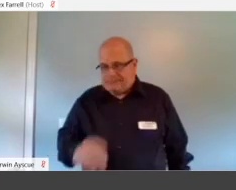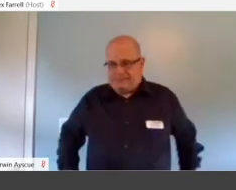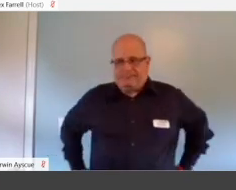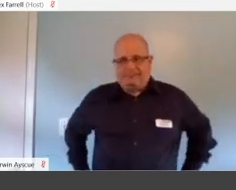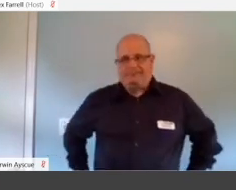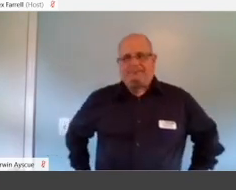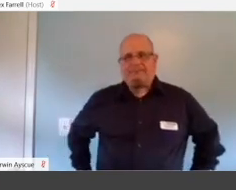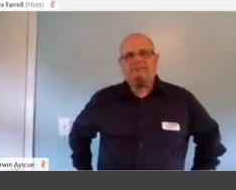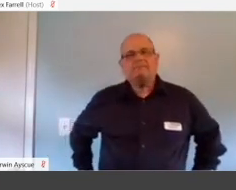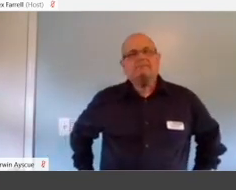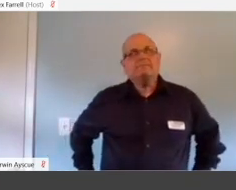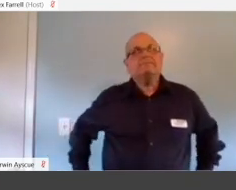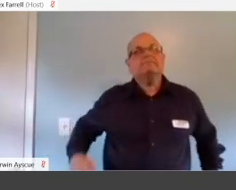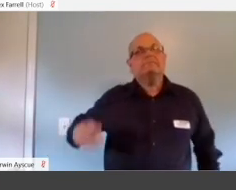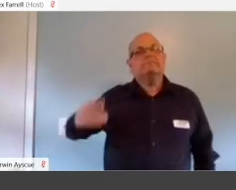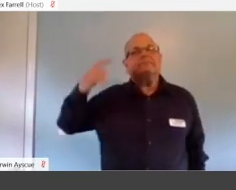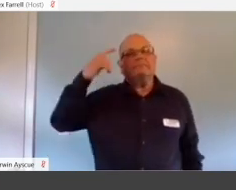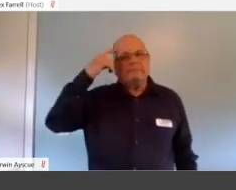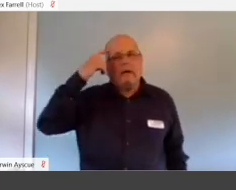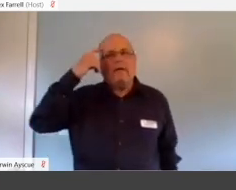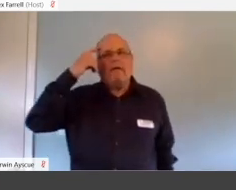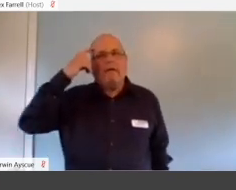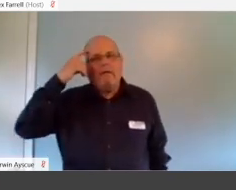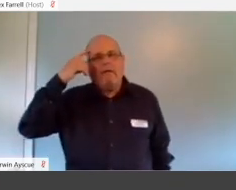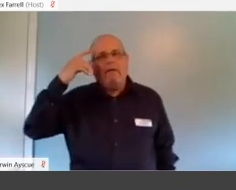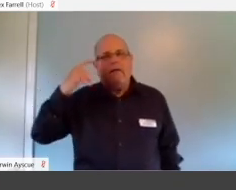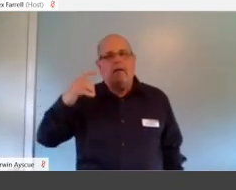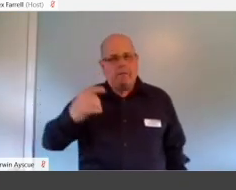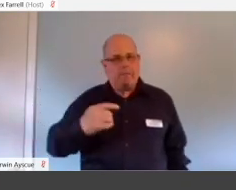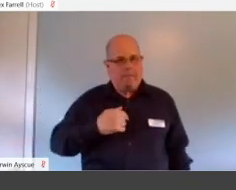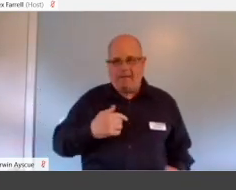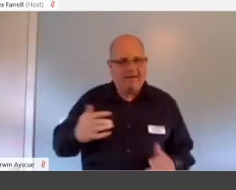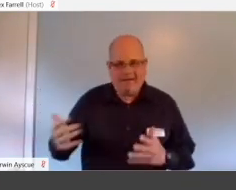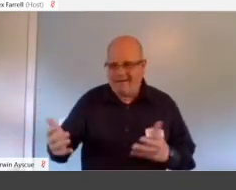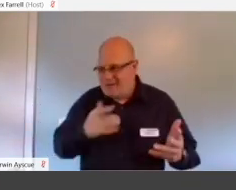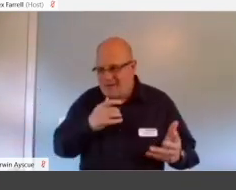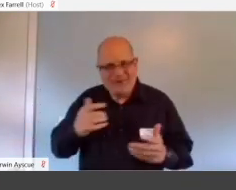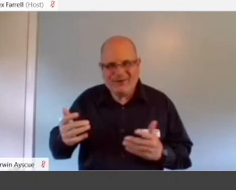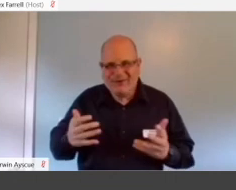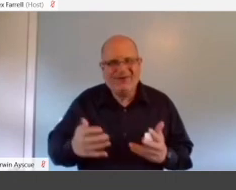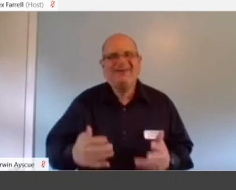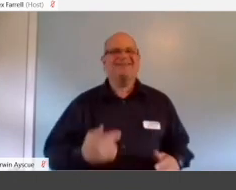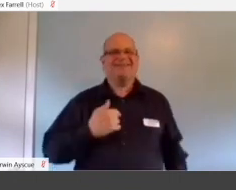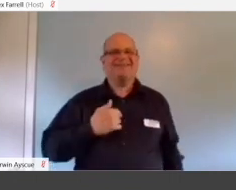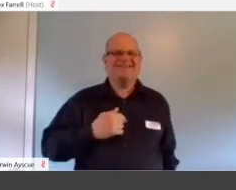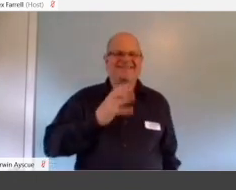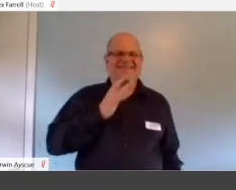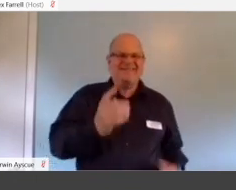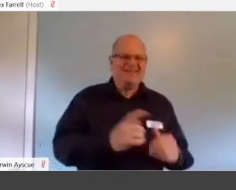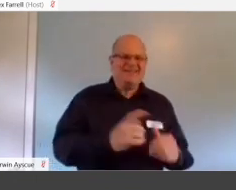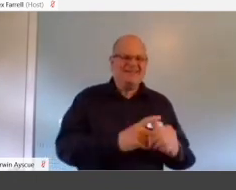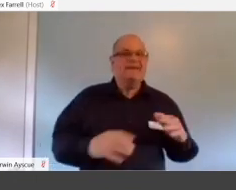Let's see, I can go, you can go. Sure. Dan, you can go first. Yeah, sure. I'm